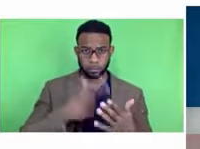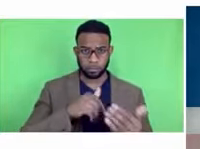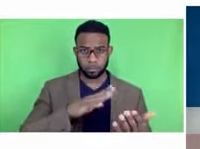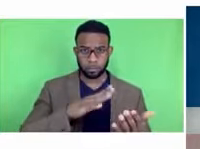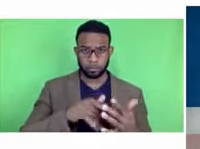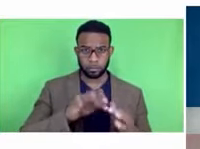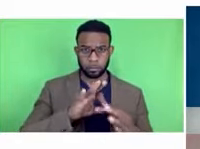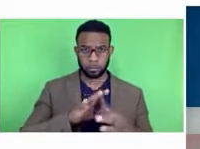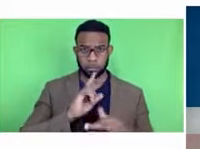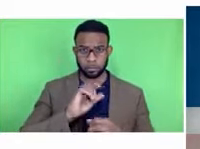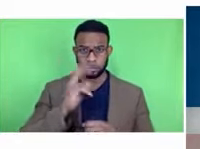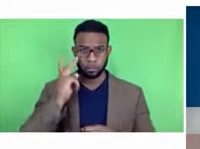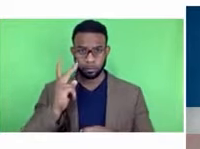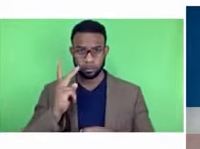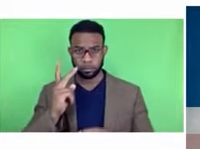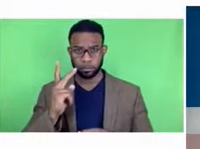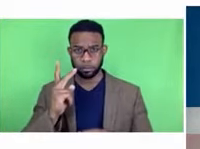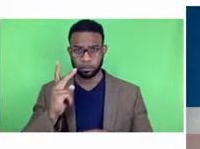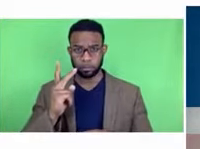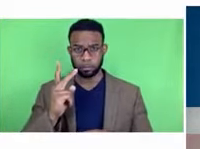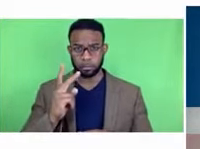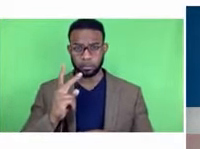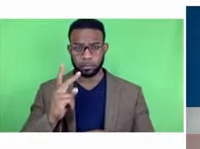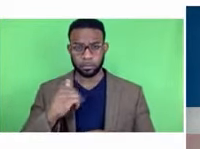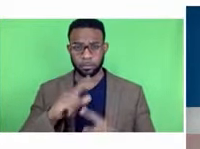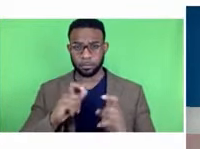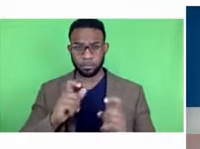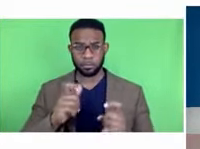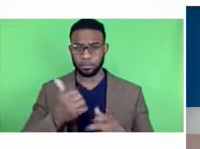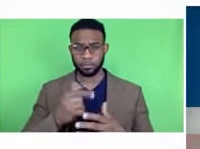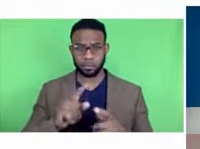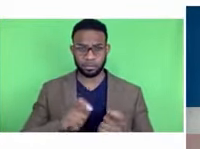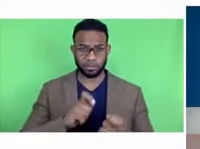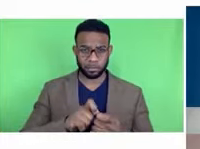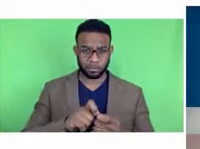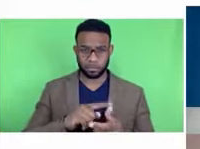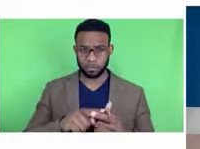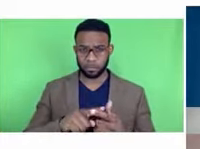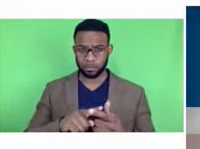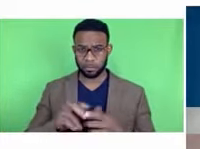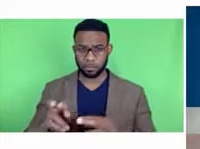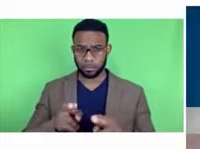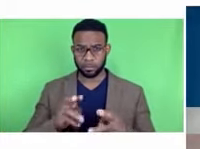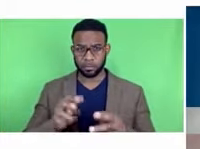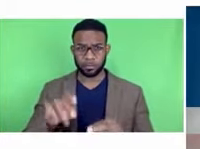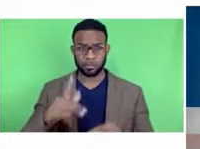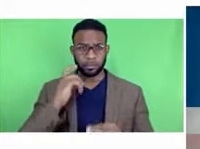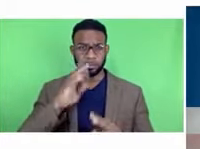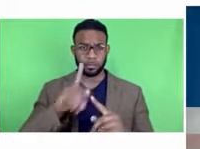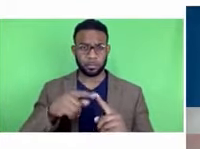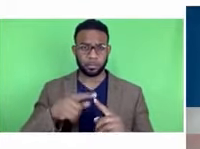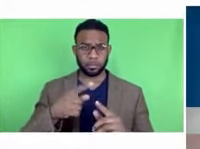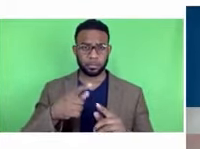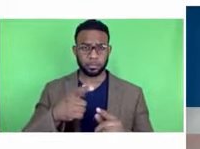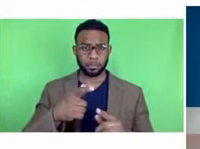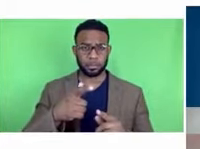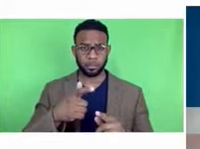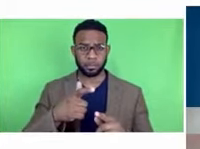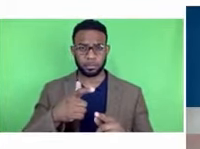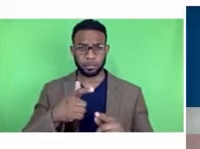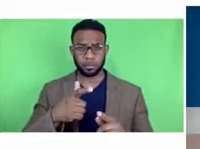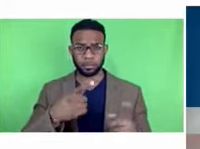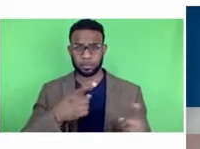actually expect to see. I can't give them an exact roadmap, but just speak about what I've seen in the past. And